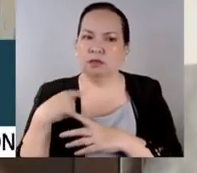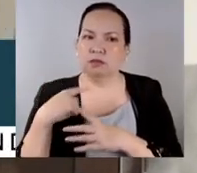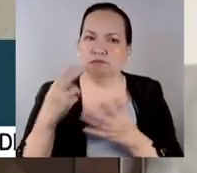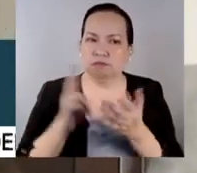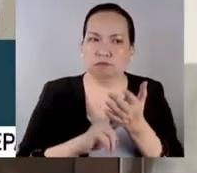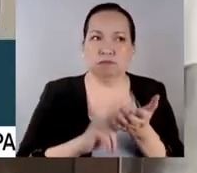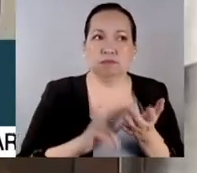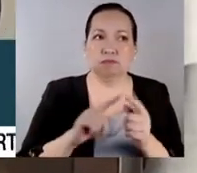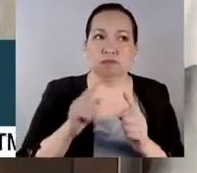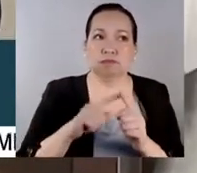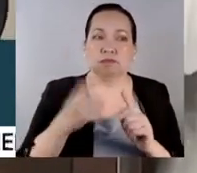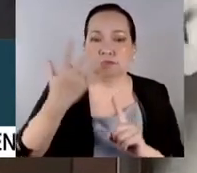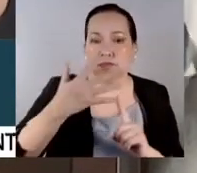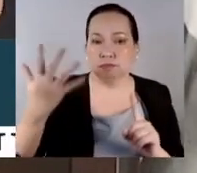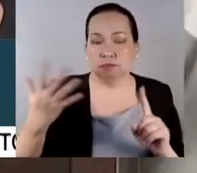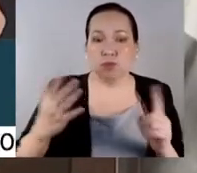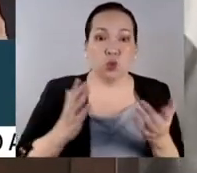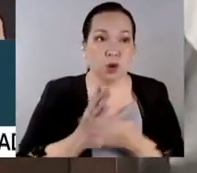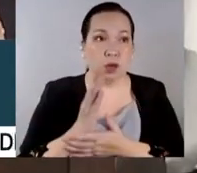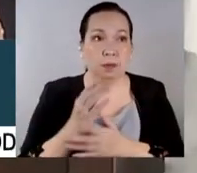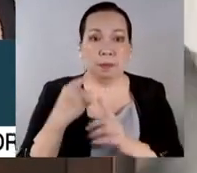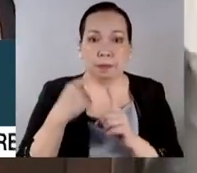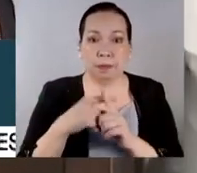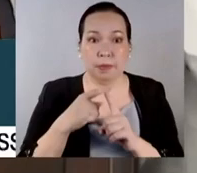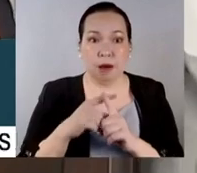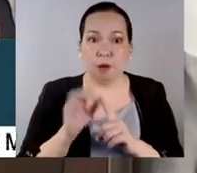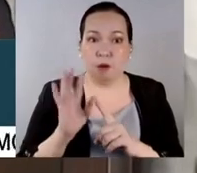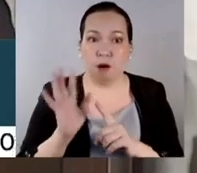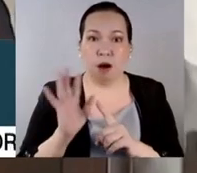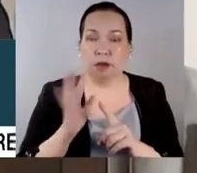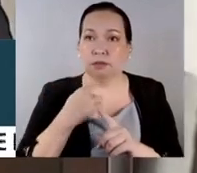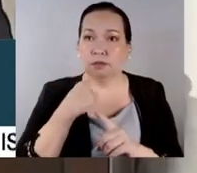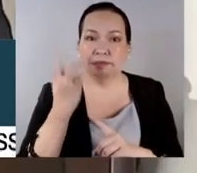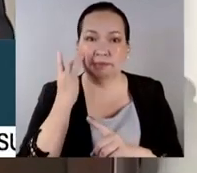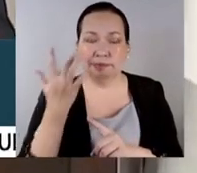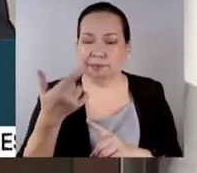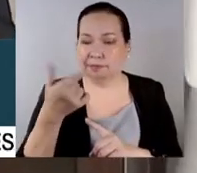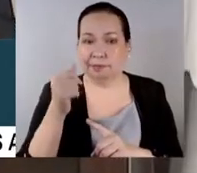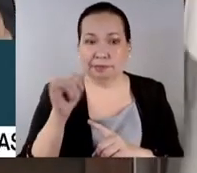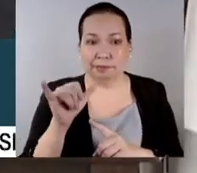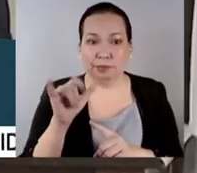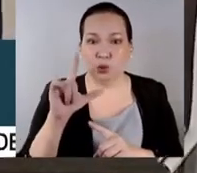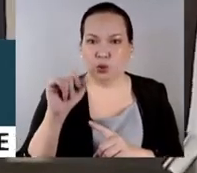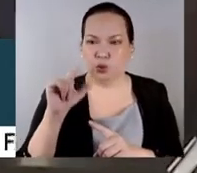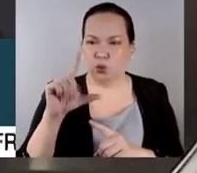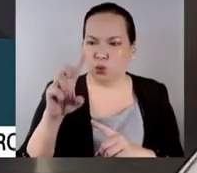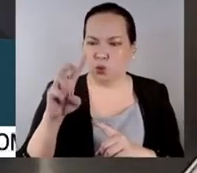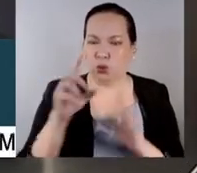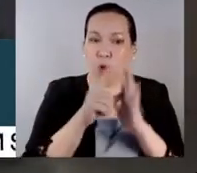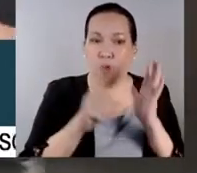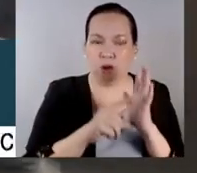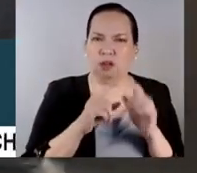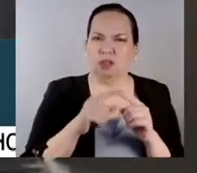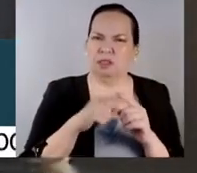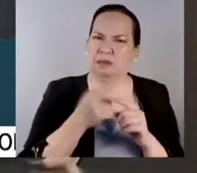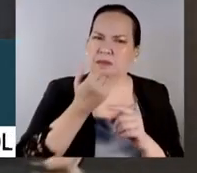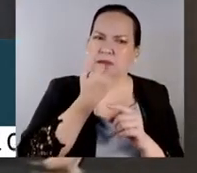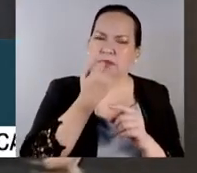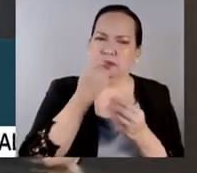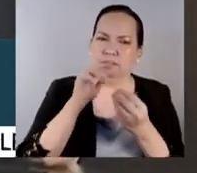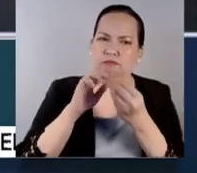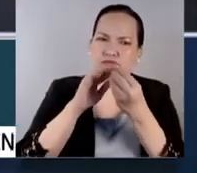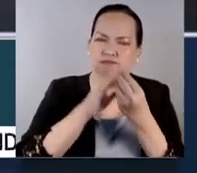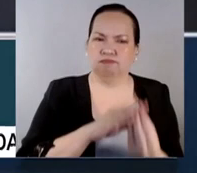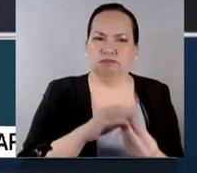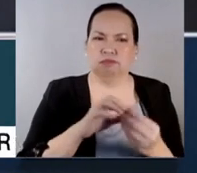plus rights, including the so-called Don't Say Gay law, which Biden described as hateful. DeSantis says he's protecting conservative